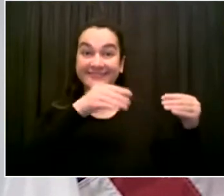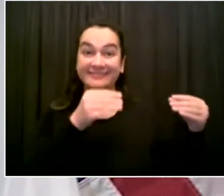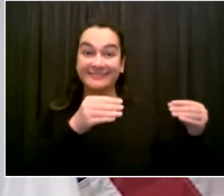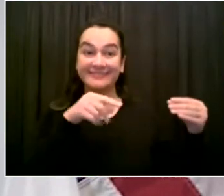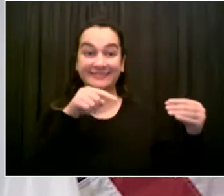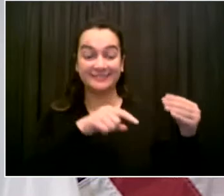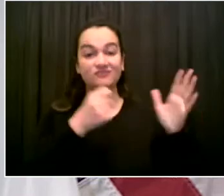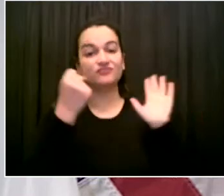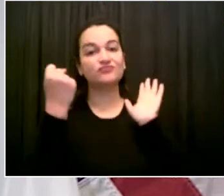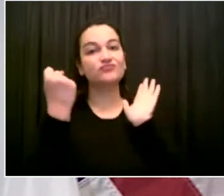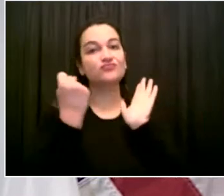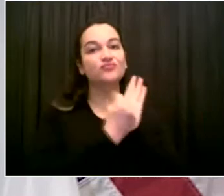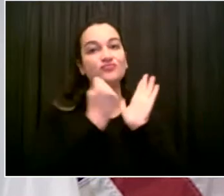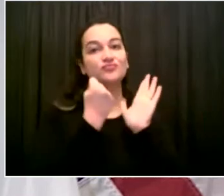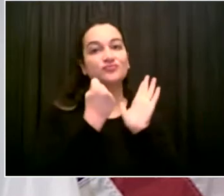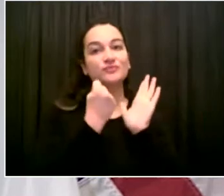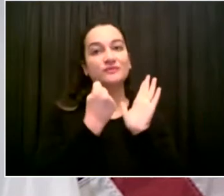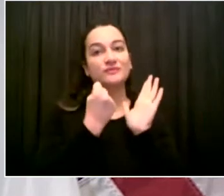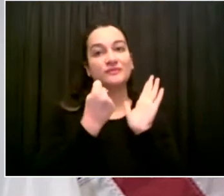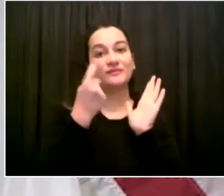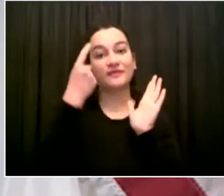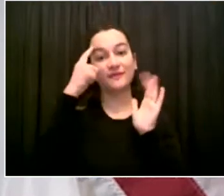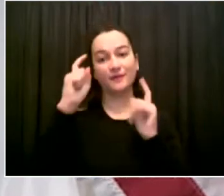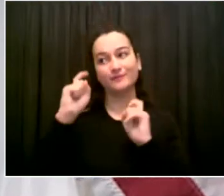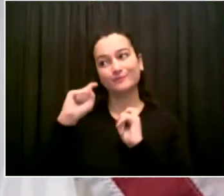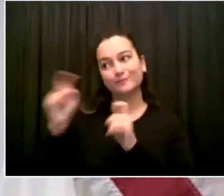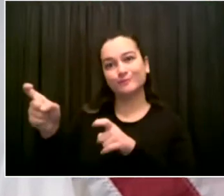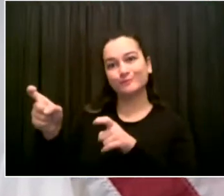Maliki Mccourt Day. Congratulations.